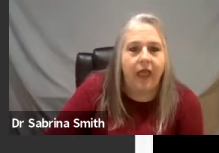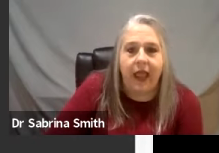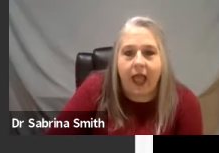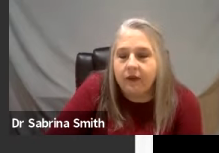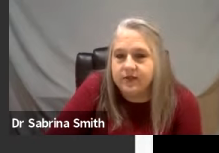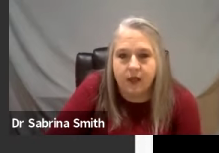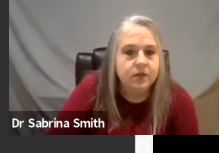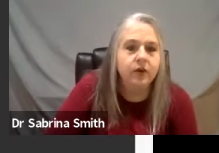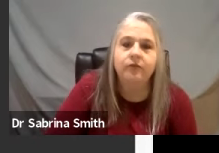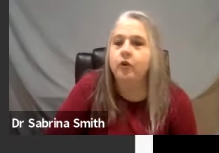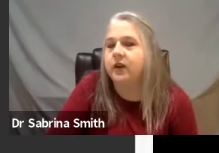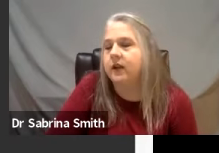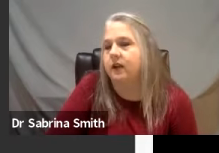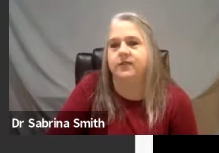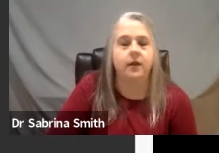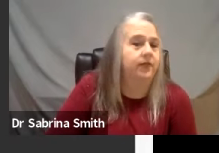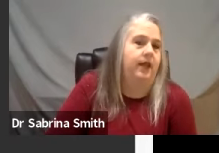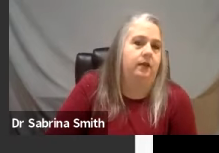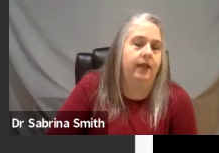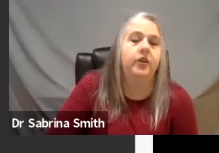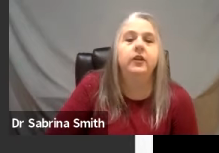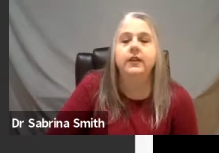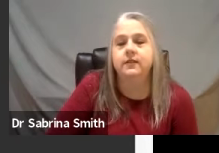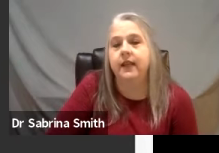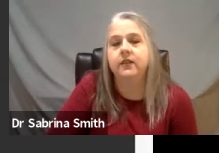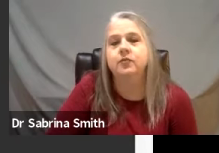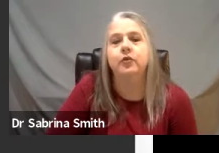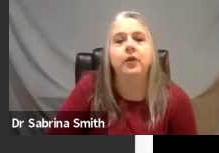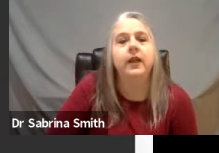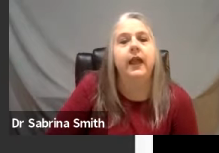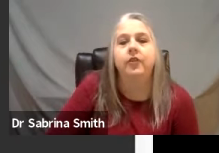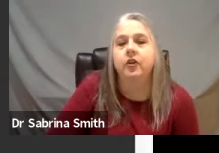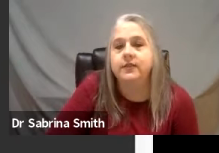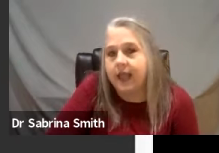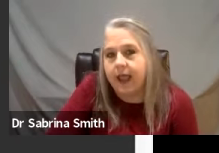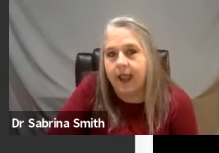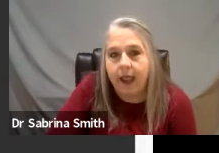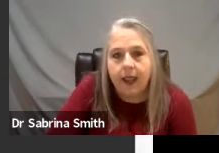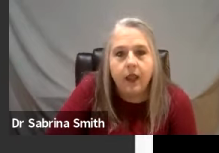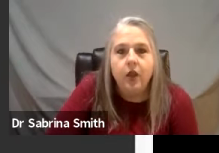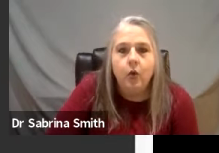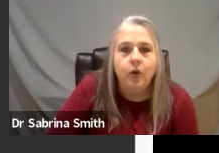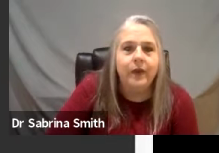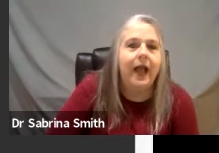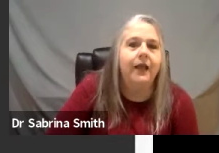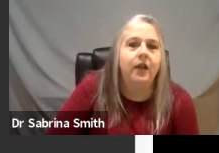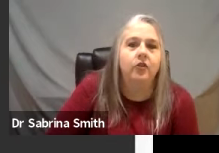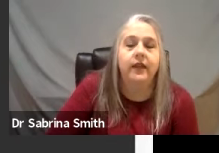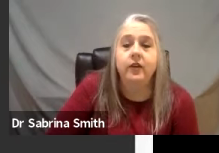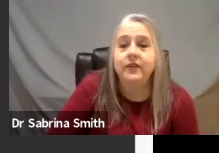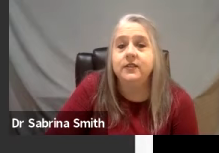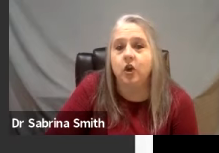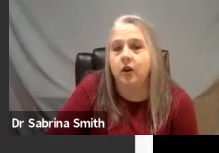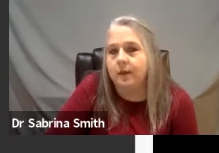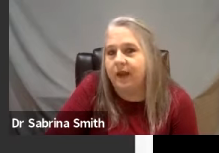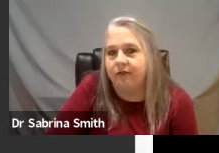tell they have some sort of rubric of something, and they're going to take this rubric and they're going to say, hey, what do we got here? They